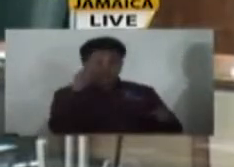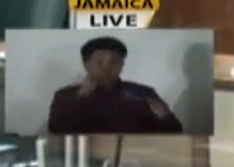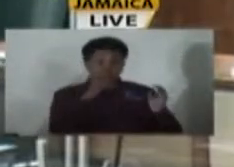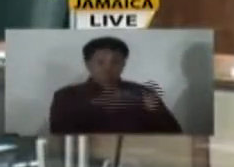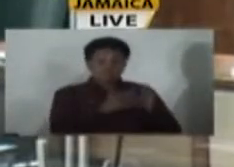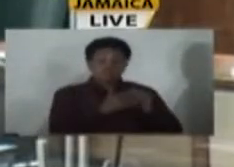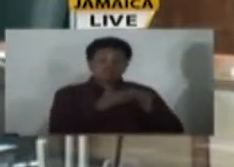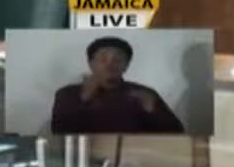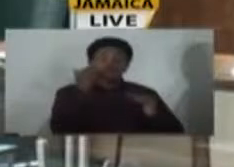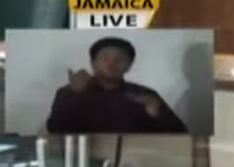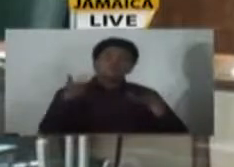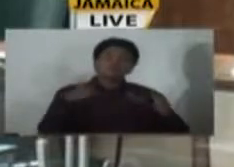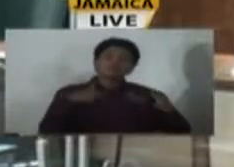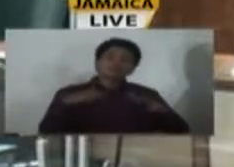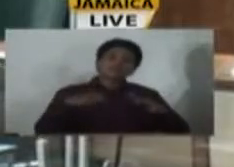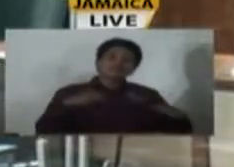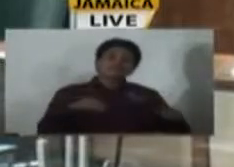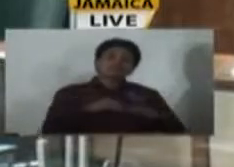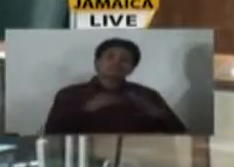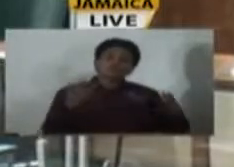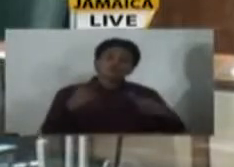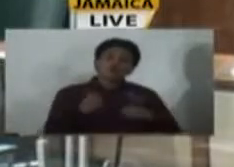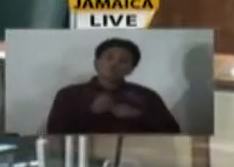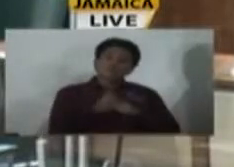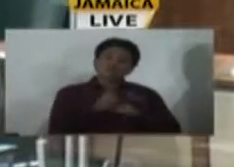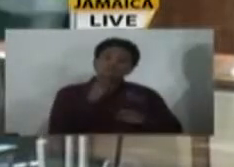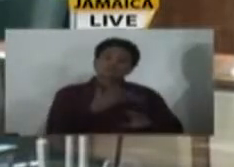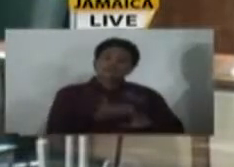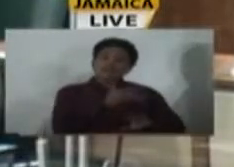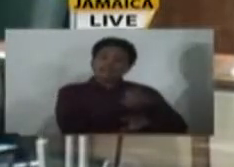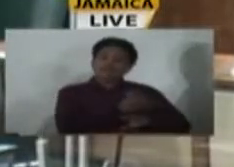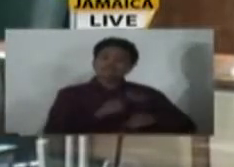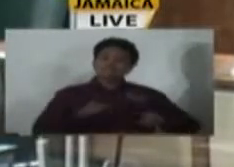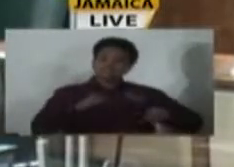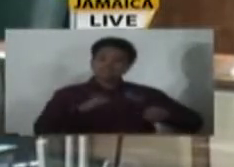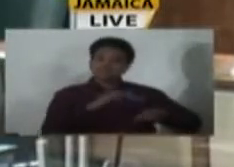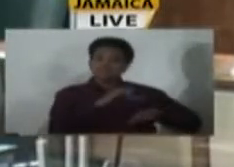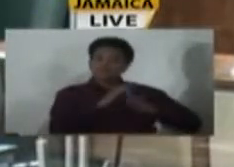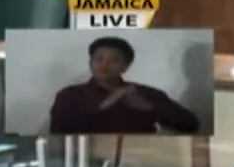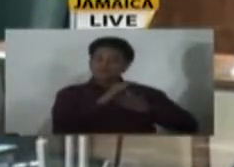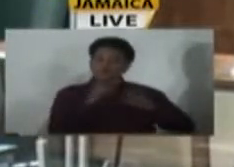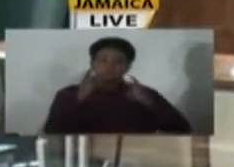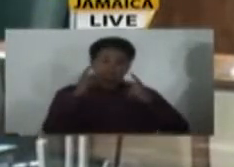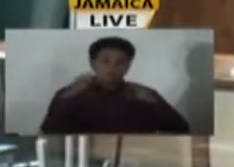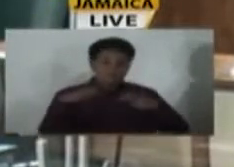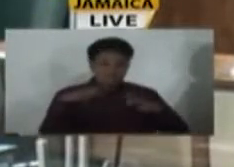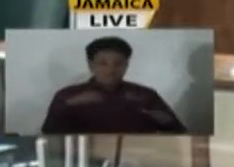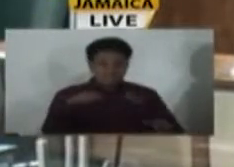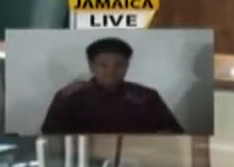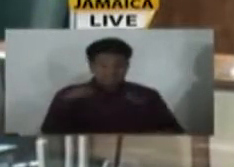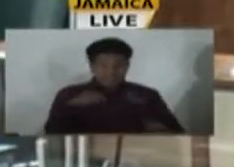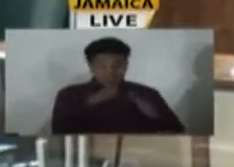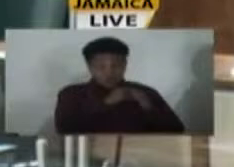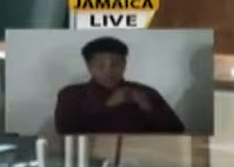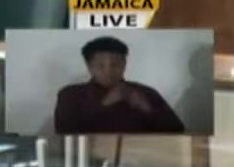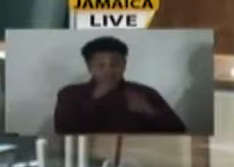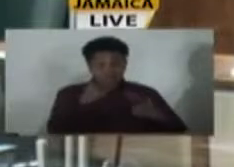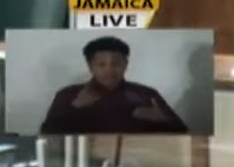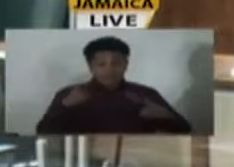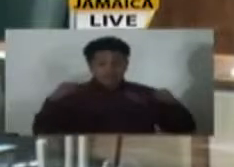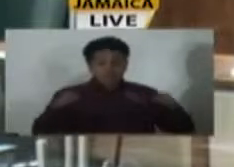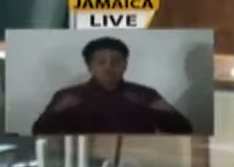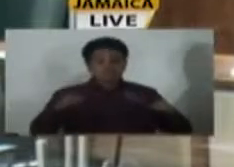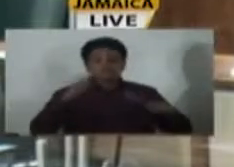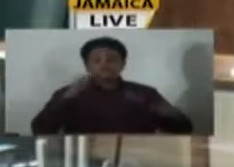if we invest in the productivity-enhancing spaces through public investment. This, together, has the potential